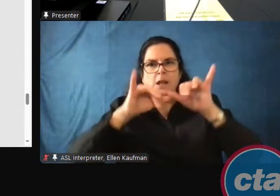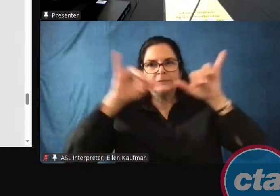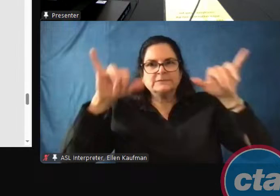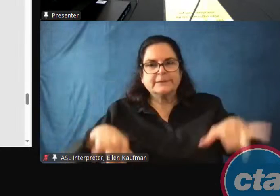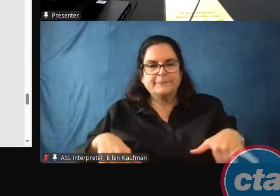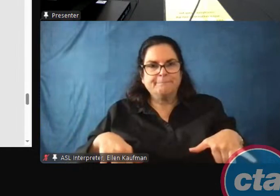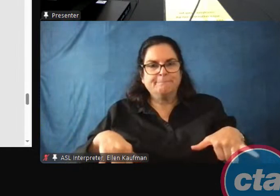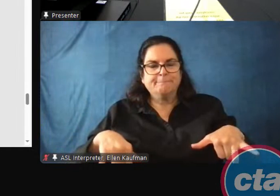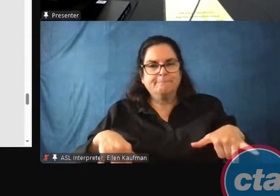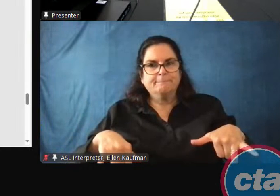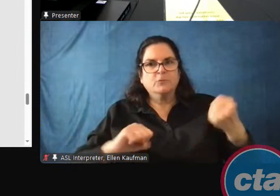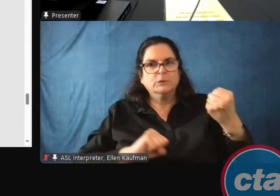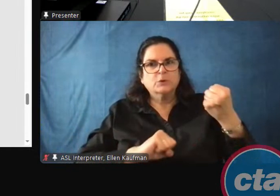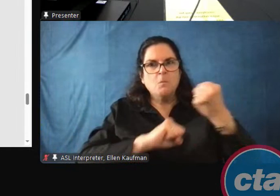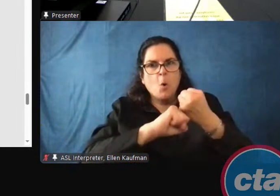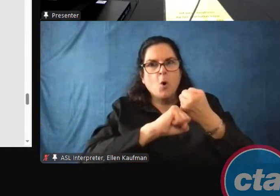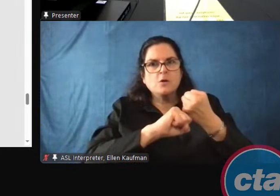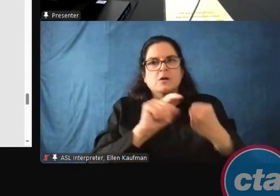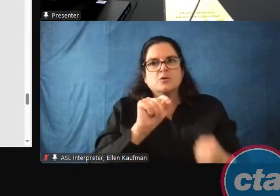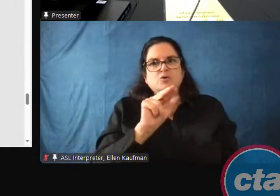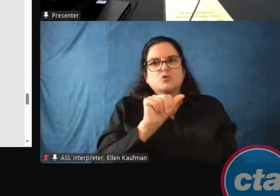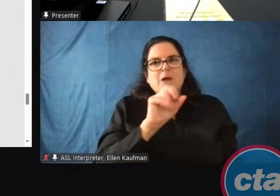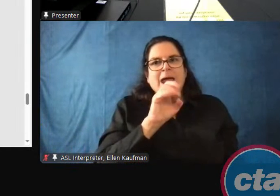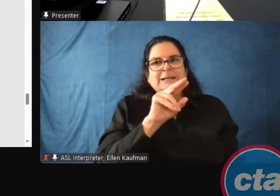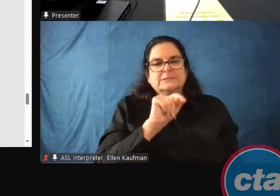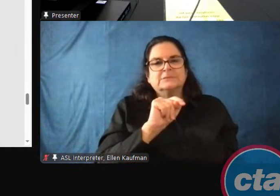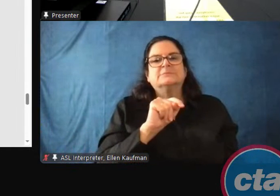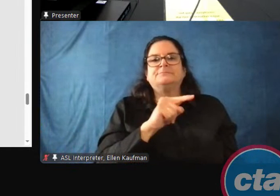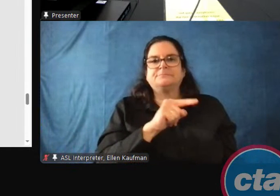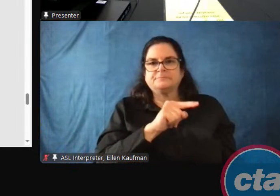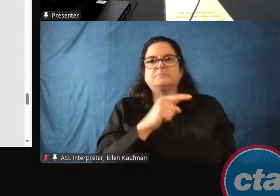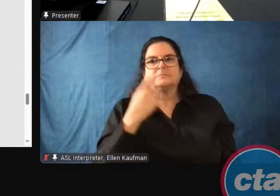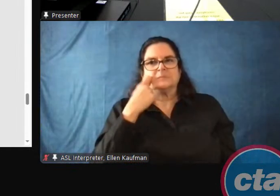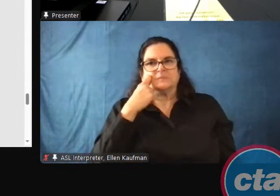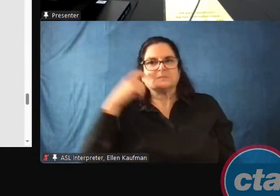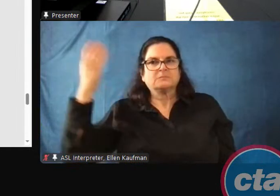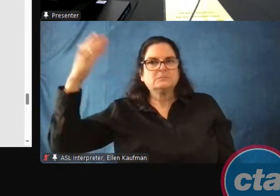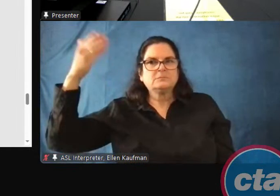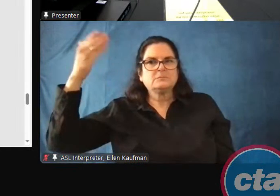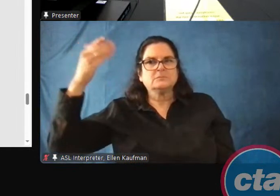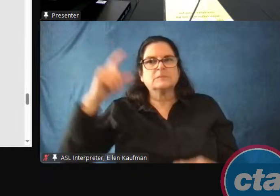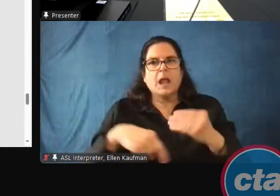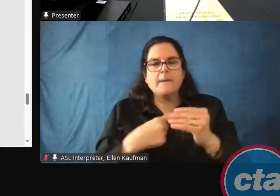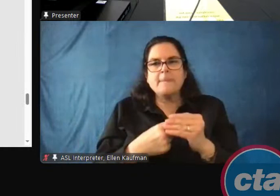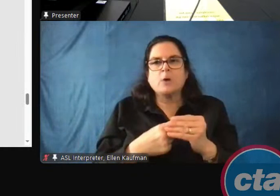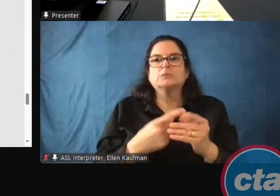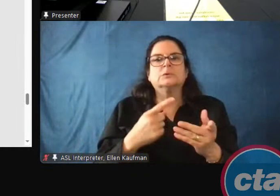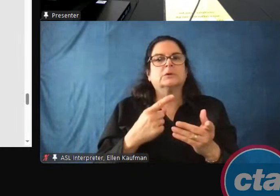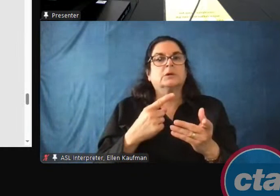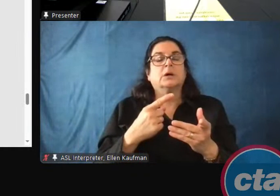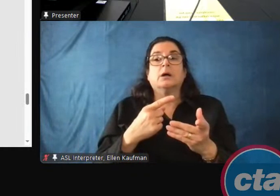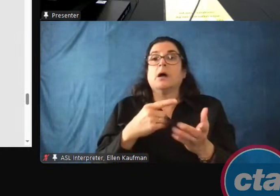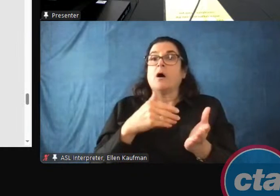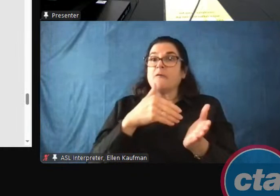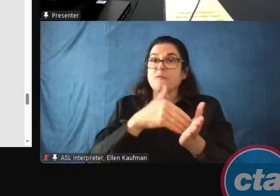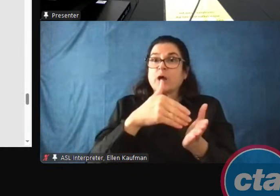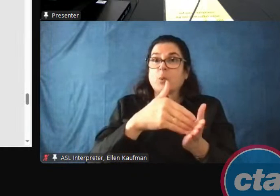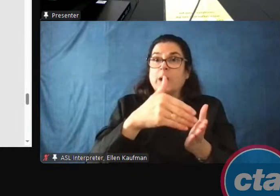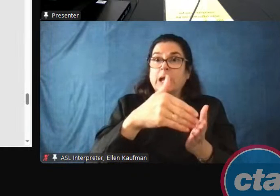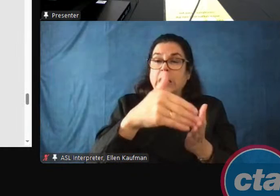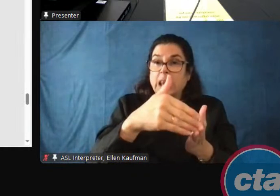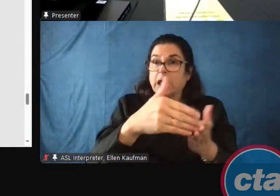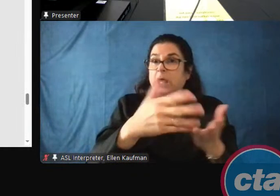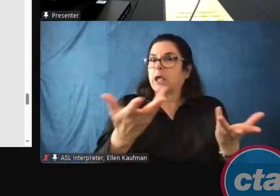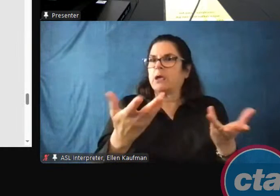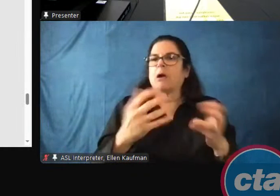this analysis that Amrit really hit on and talked through is, this isn't just about improving frequency. This is also a policy discussion as well. How do you think